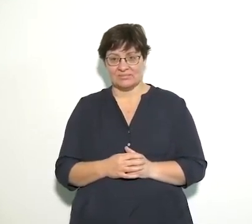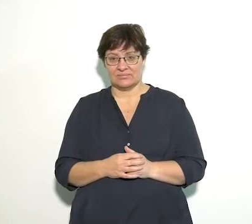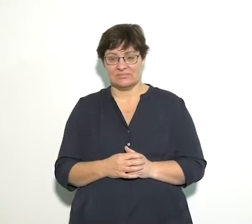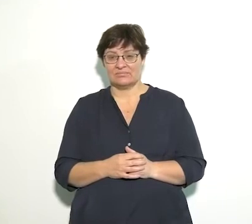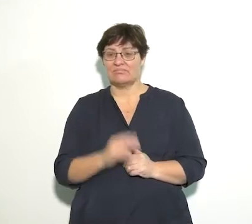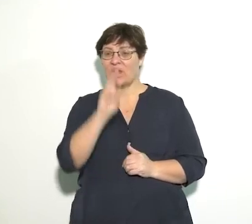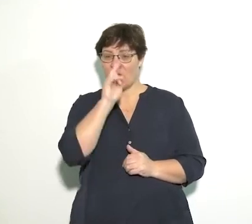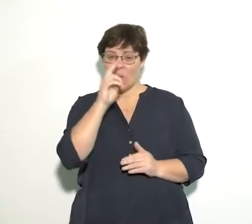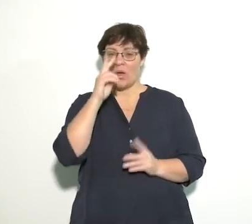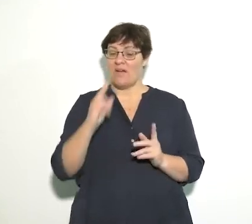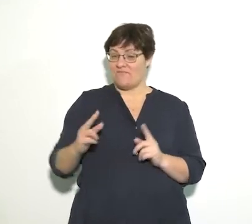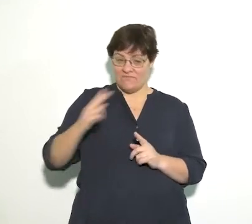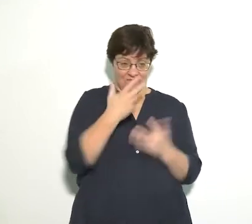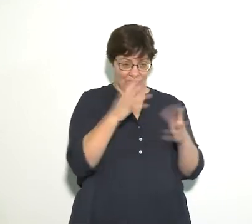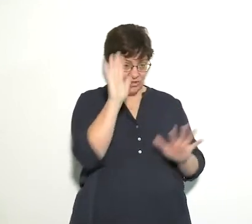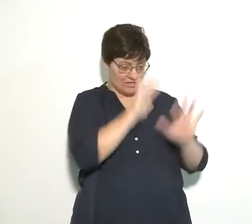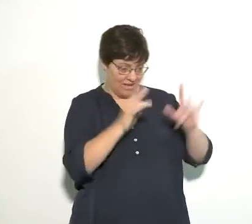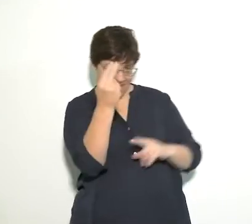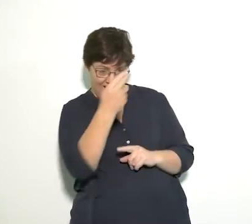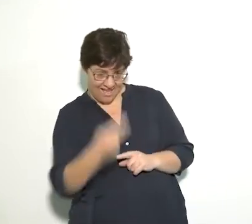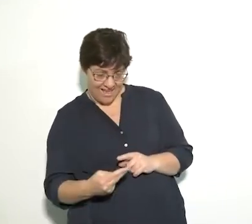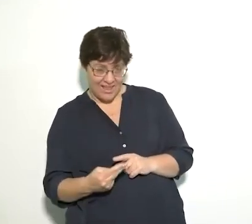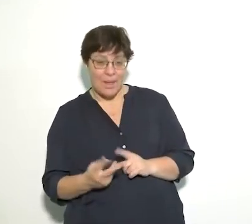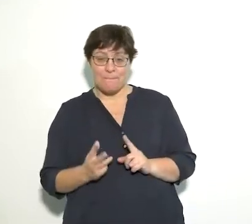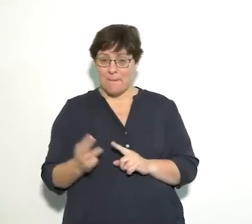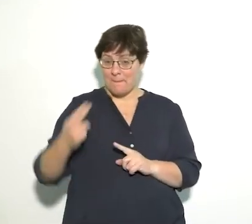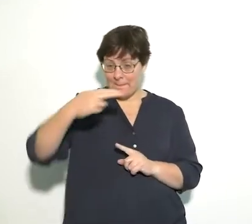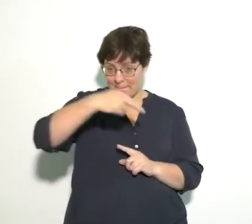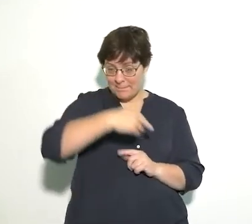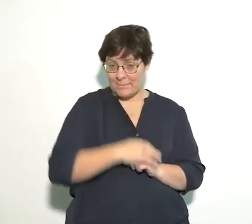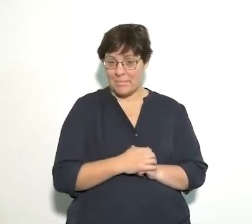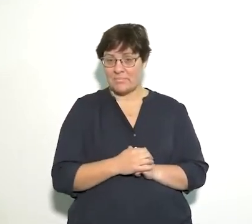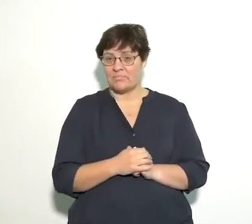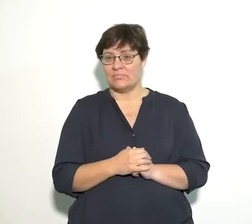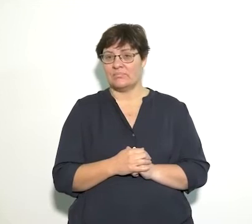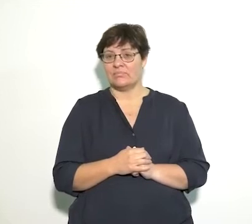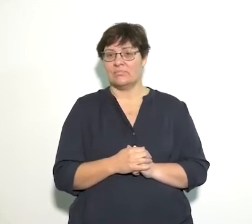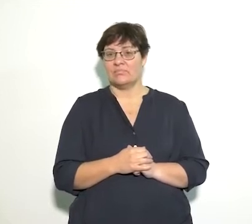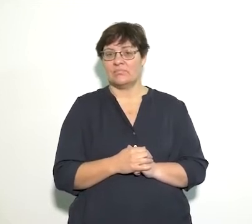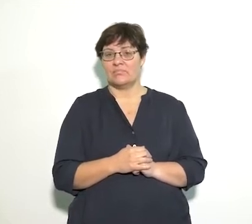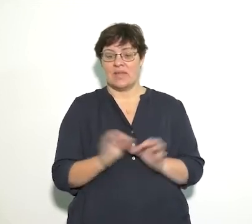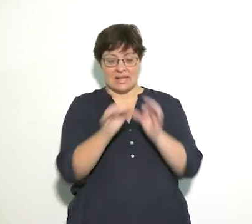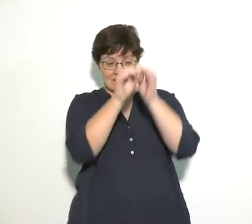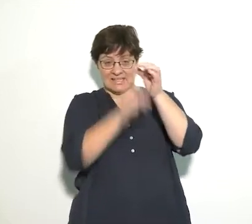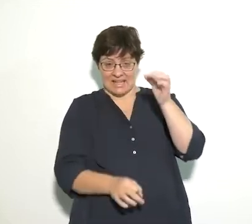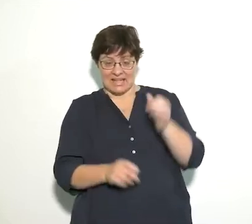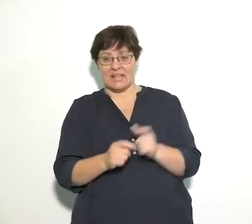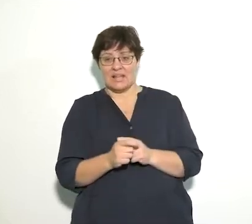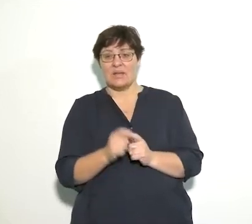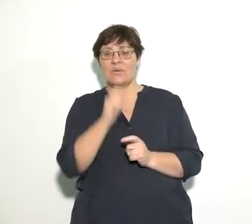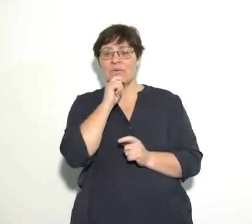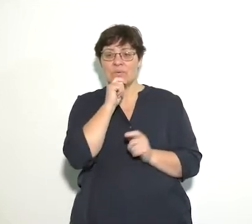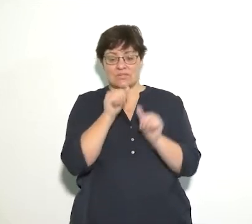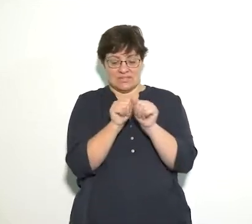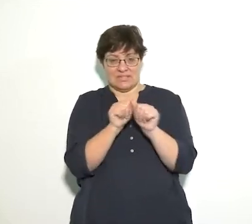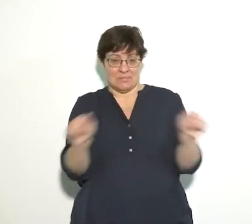This is how it's going to look like when you are done. You cut it out and stick it on a stick using